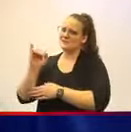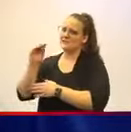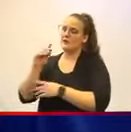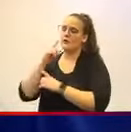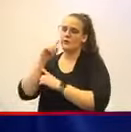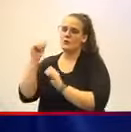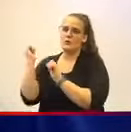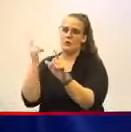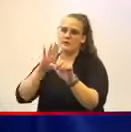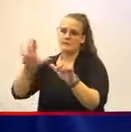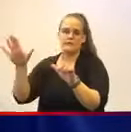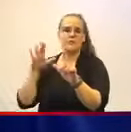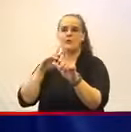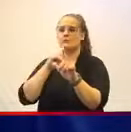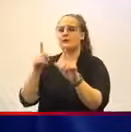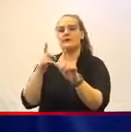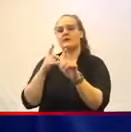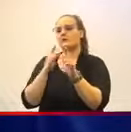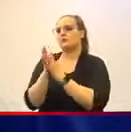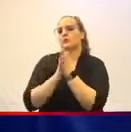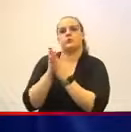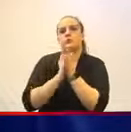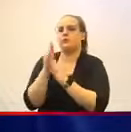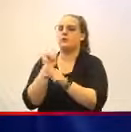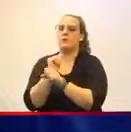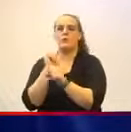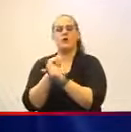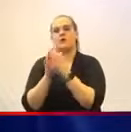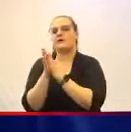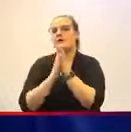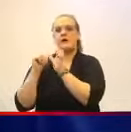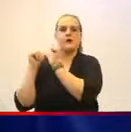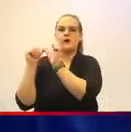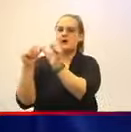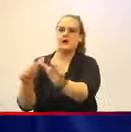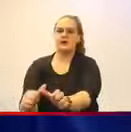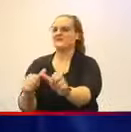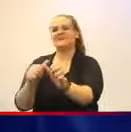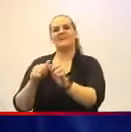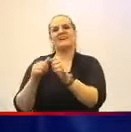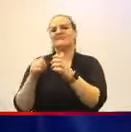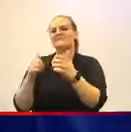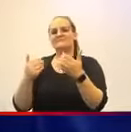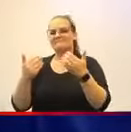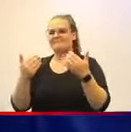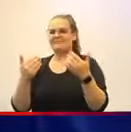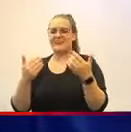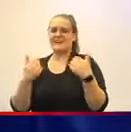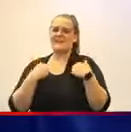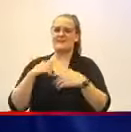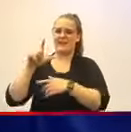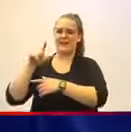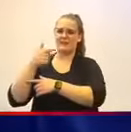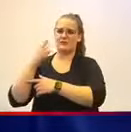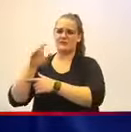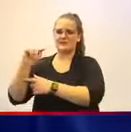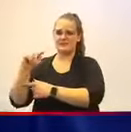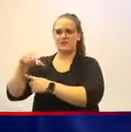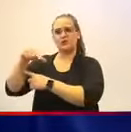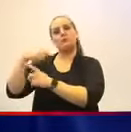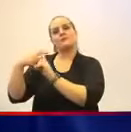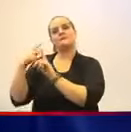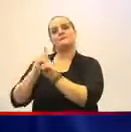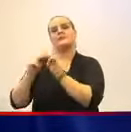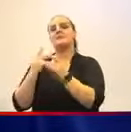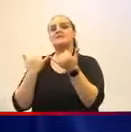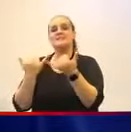work and tireless efforts in giving the LGBTQ+ youth of today the tools and space to soar to